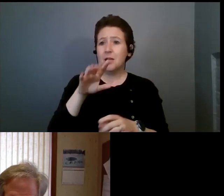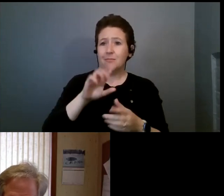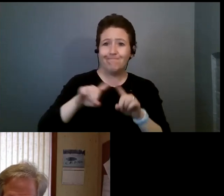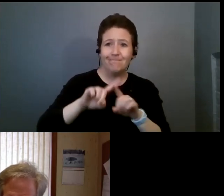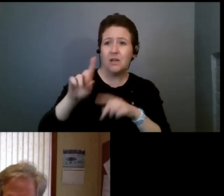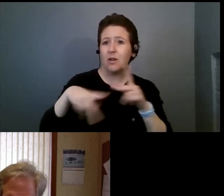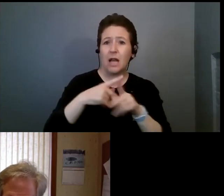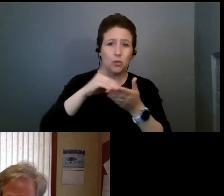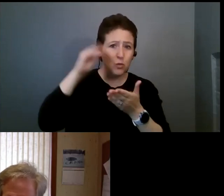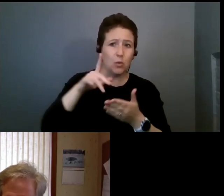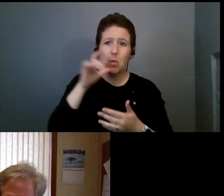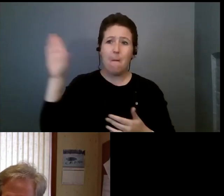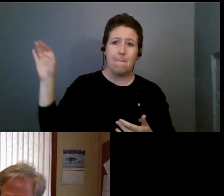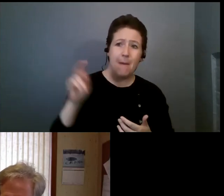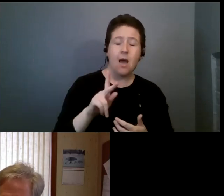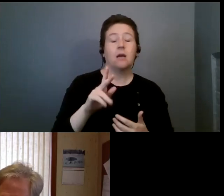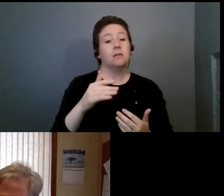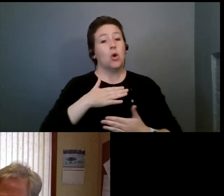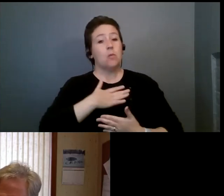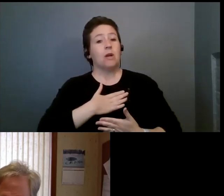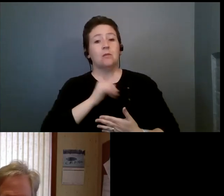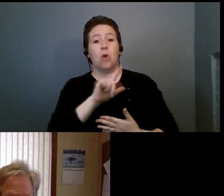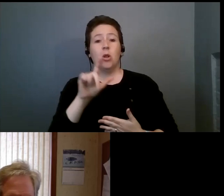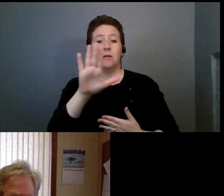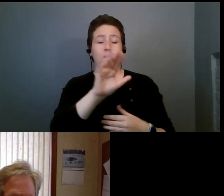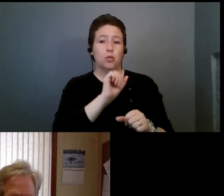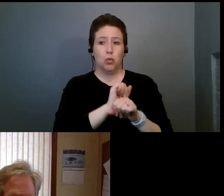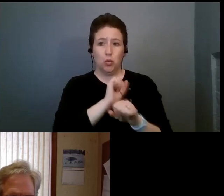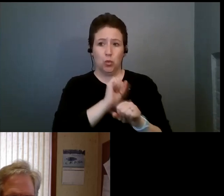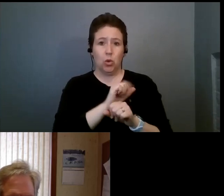you're welcoming back. So we appreciate all of your work to